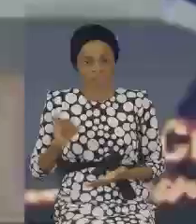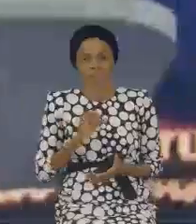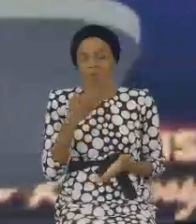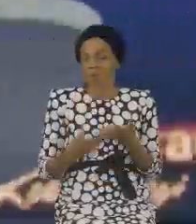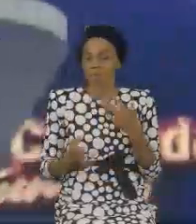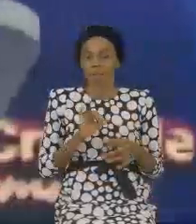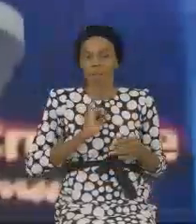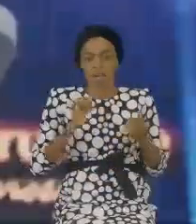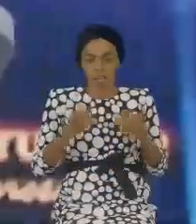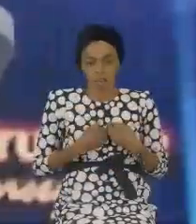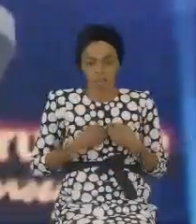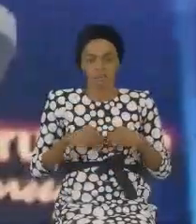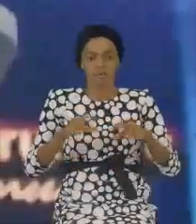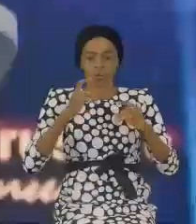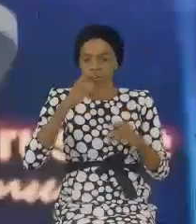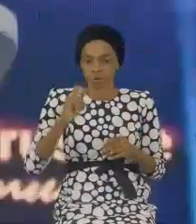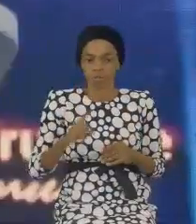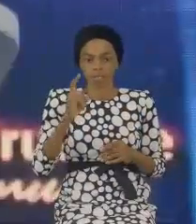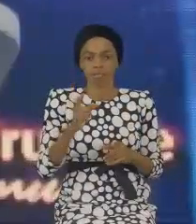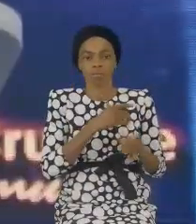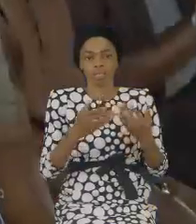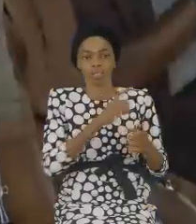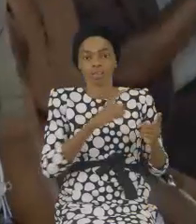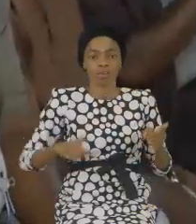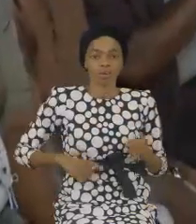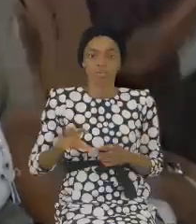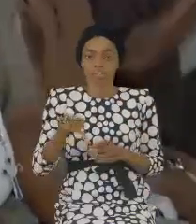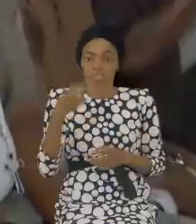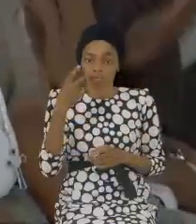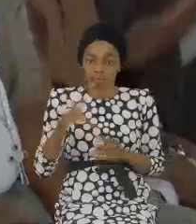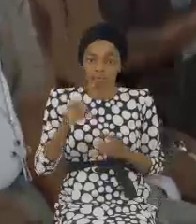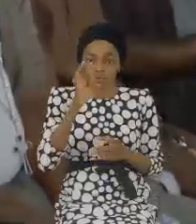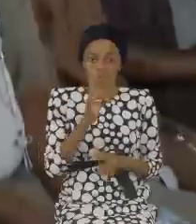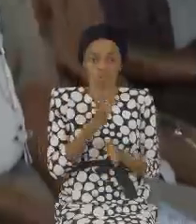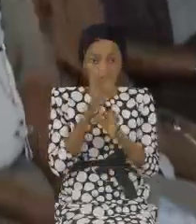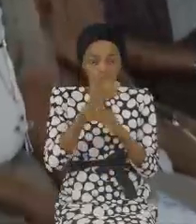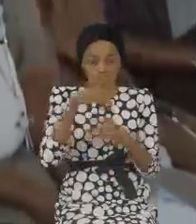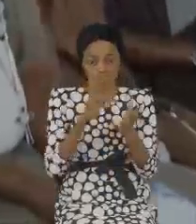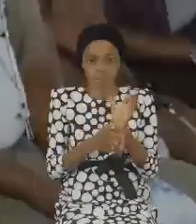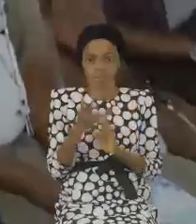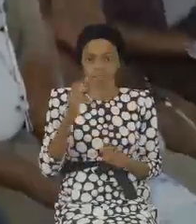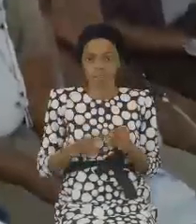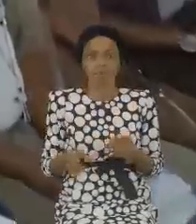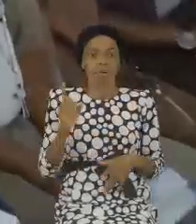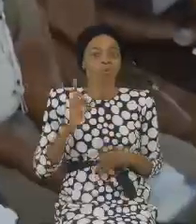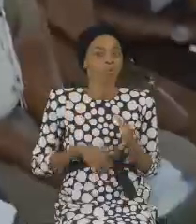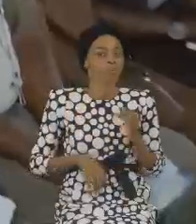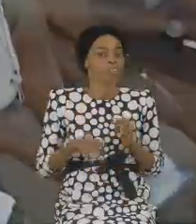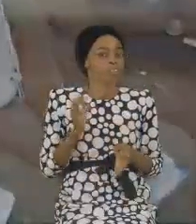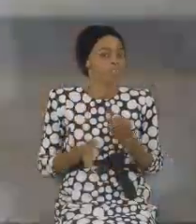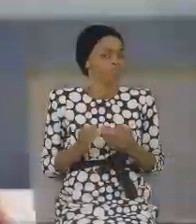you. May the Lord find you faithful in Jesus' name. What if you have specialized before,